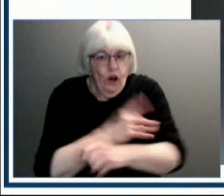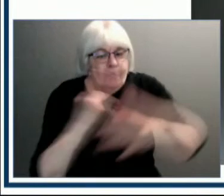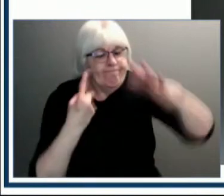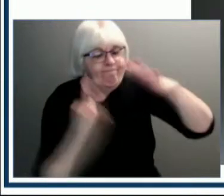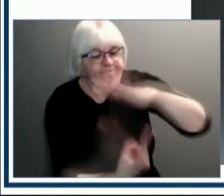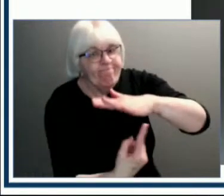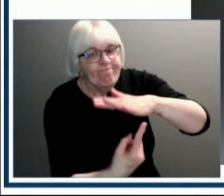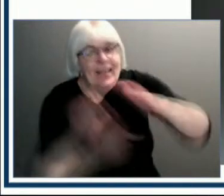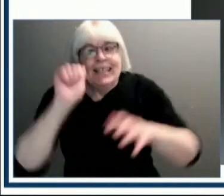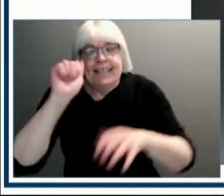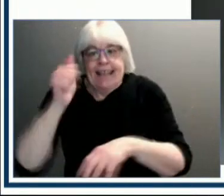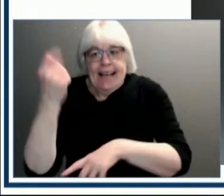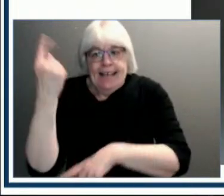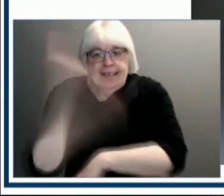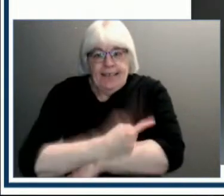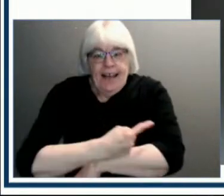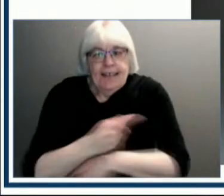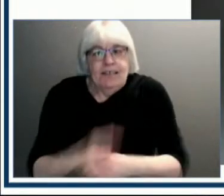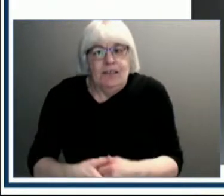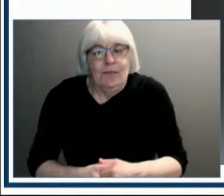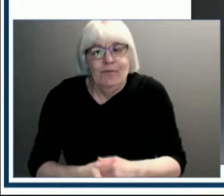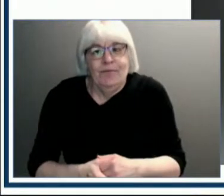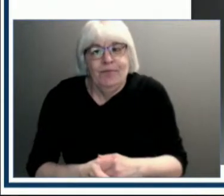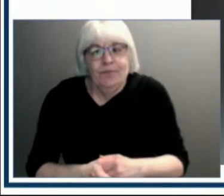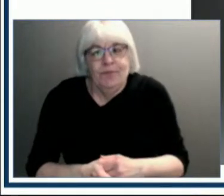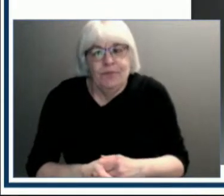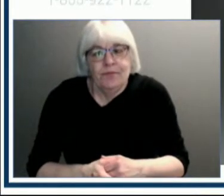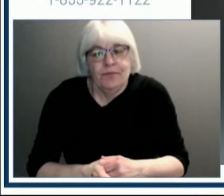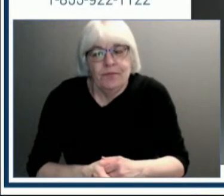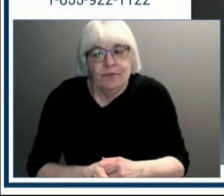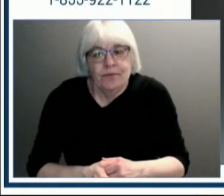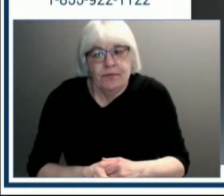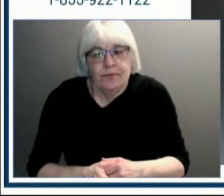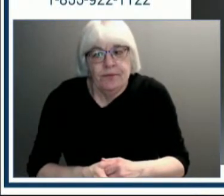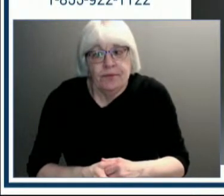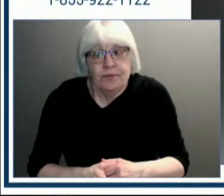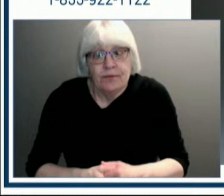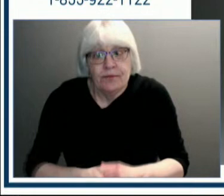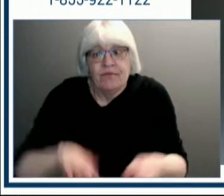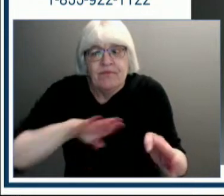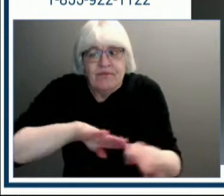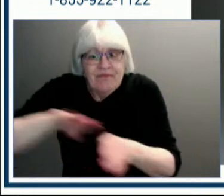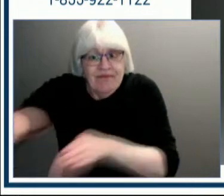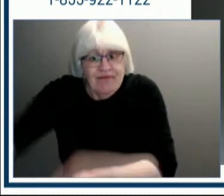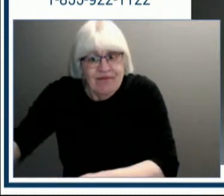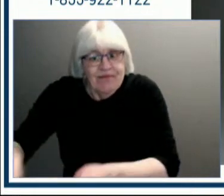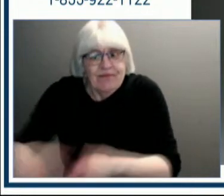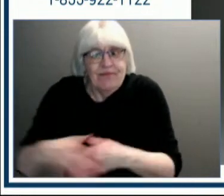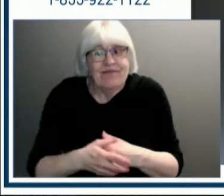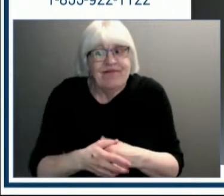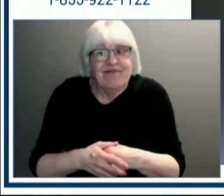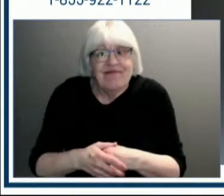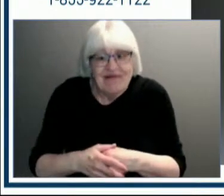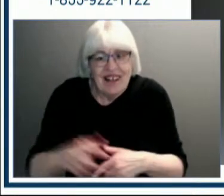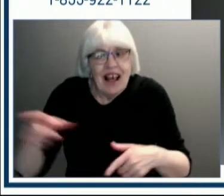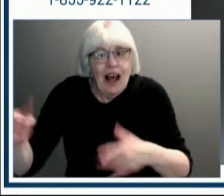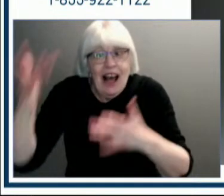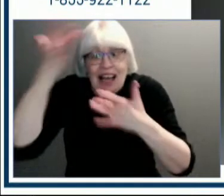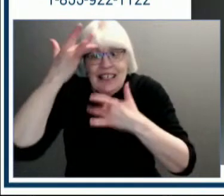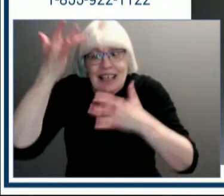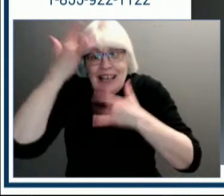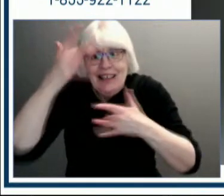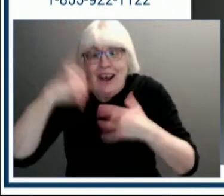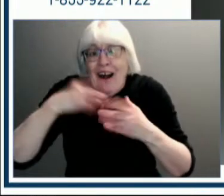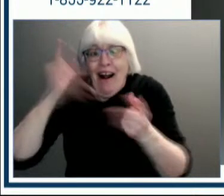Now, I want to talk about some changes to the isolation period for close contacts. And we know that having close contacts